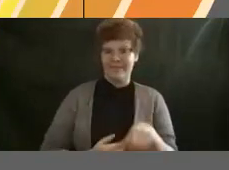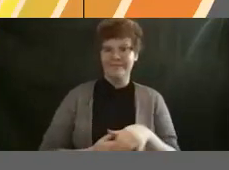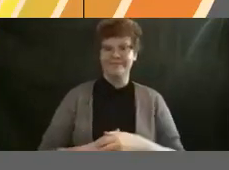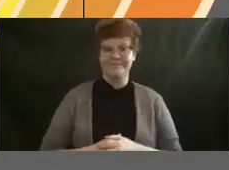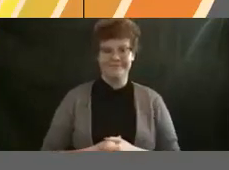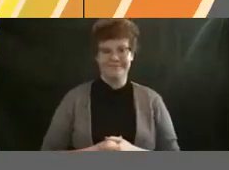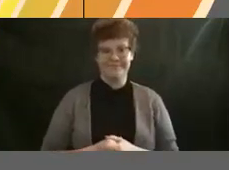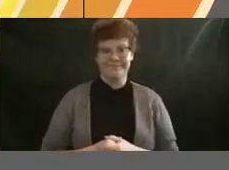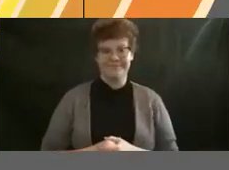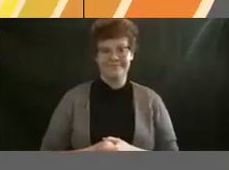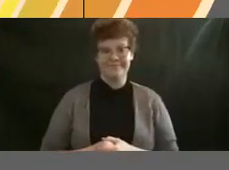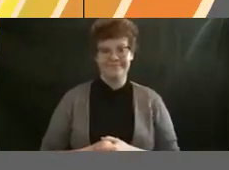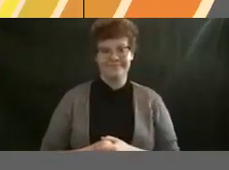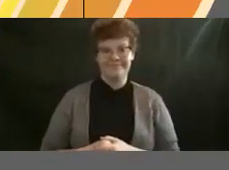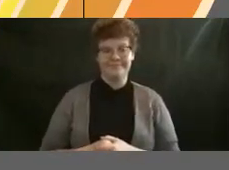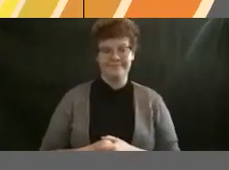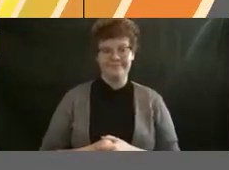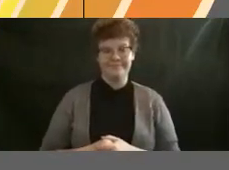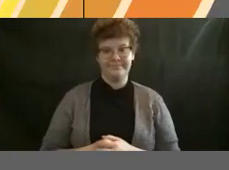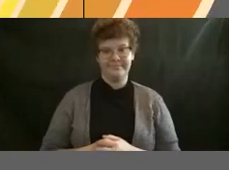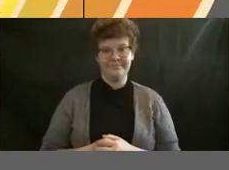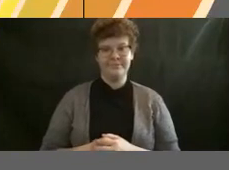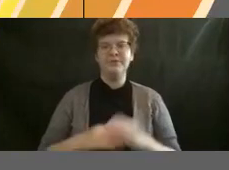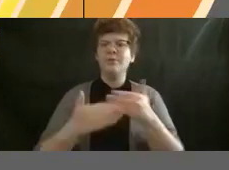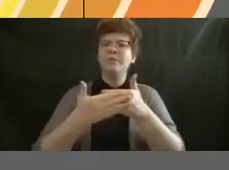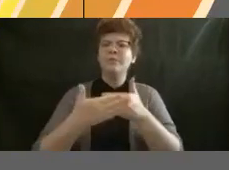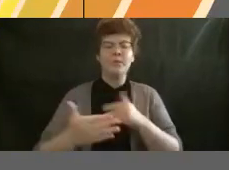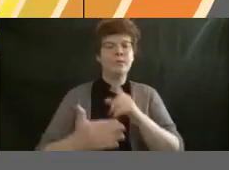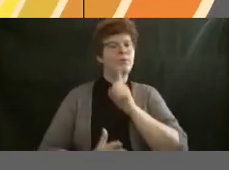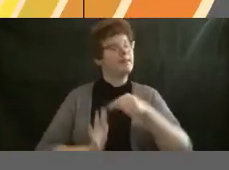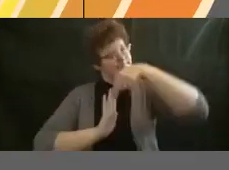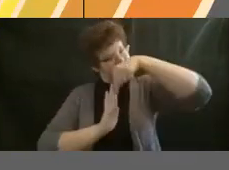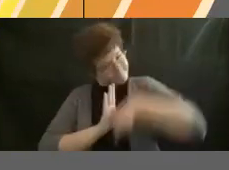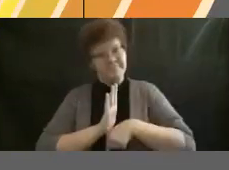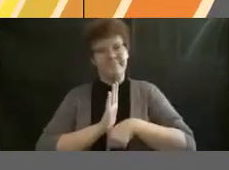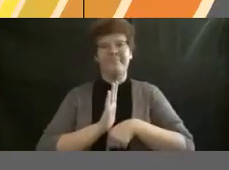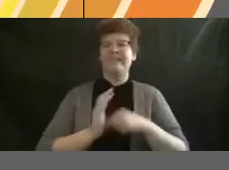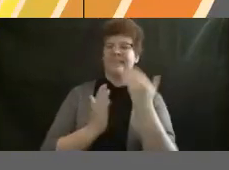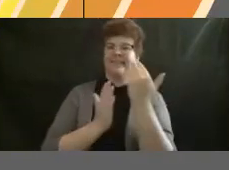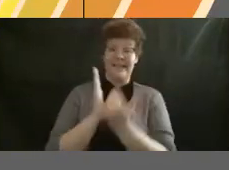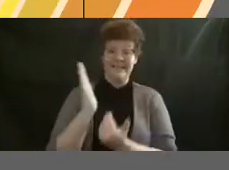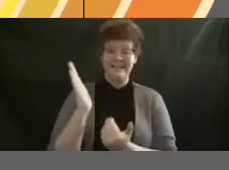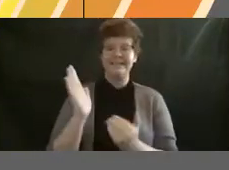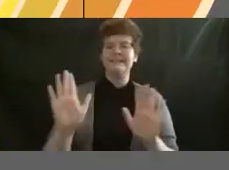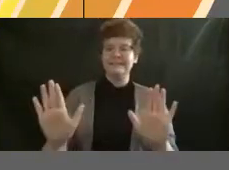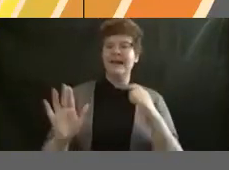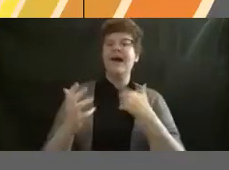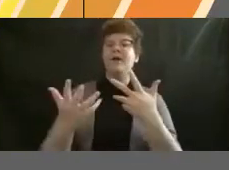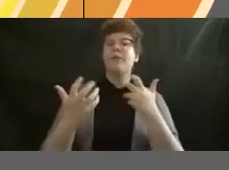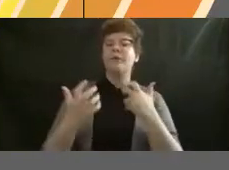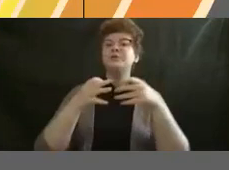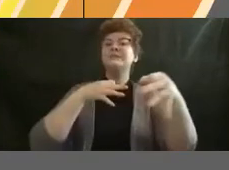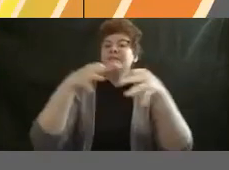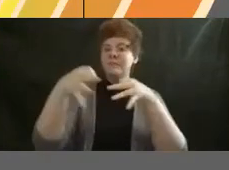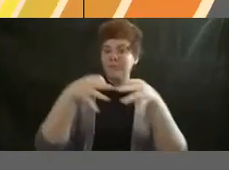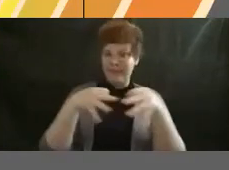Before we kind of get deep into the lesson, though, I want to cover and explain to the best of my ability